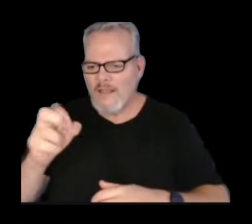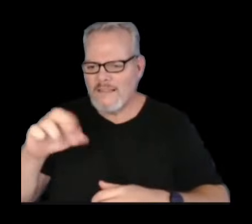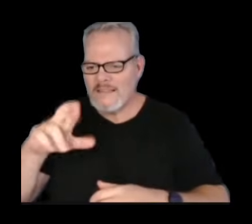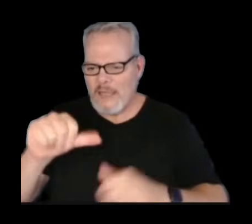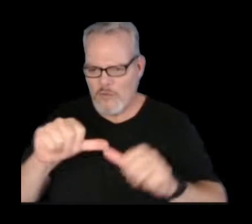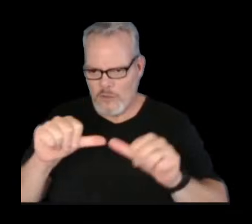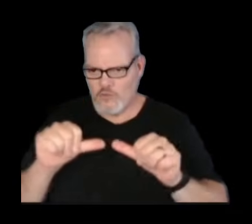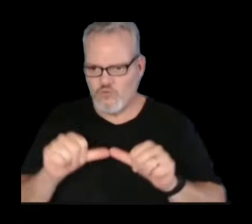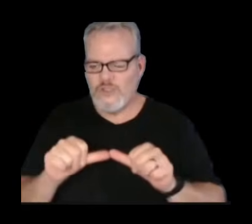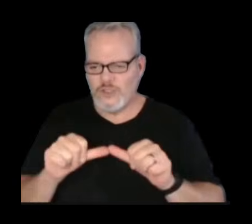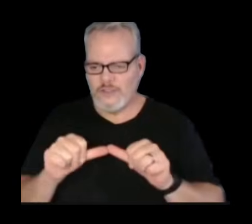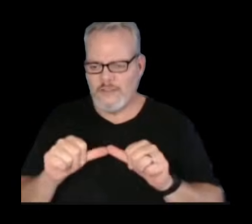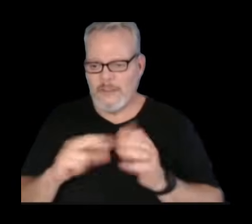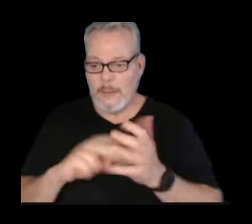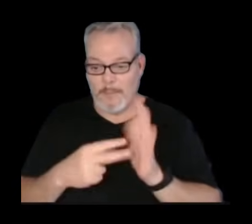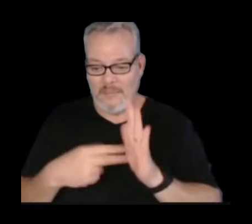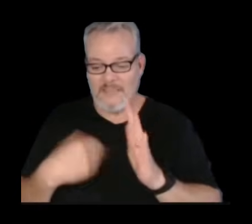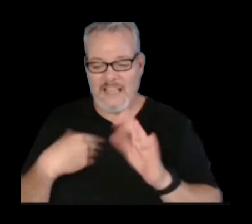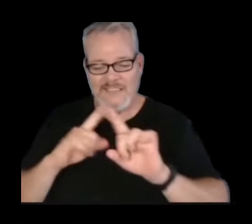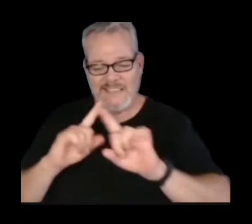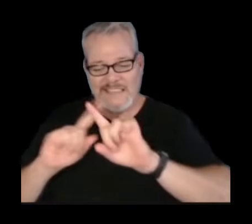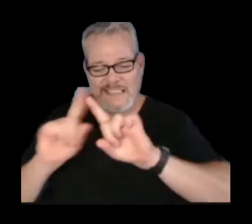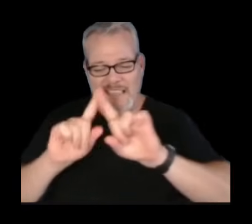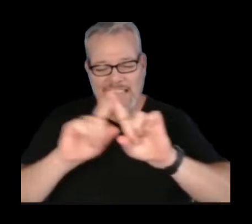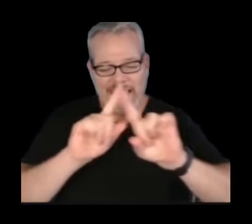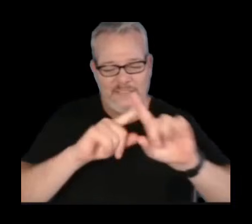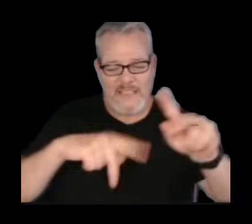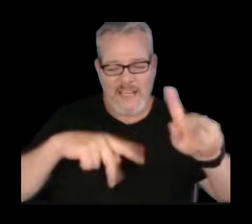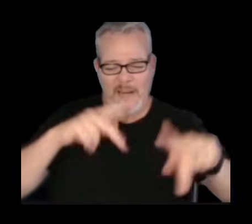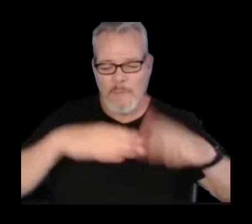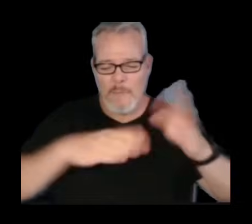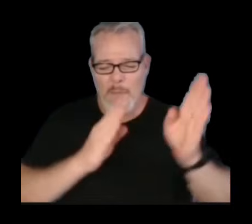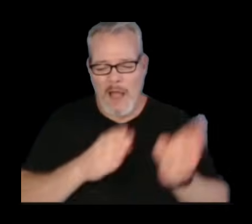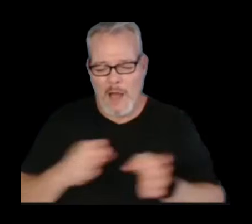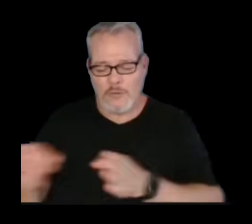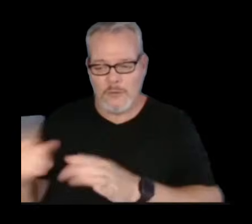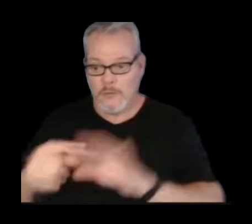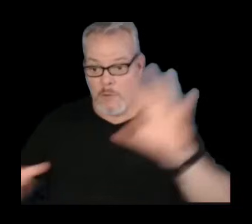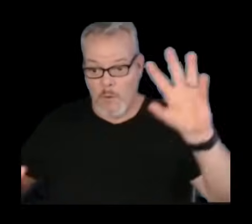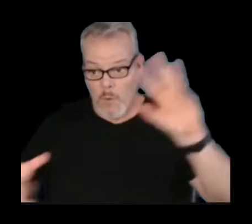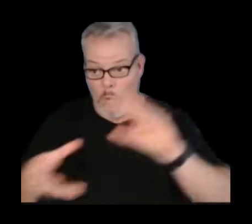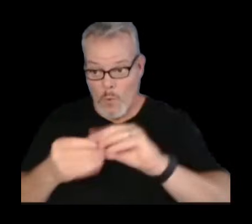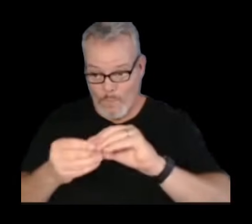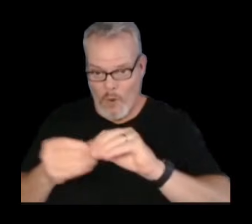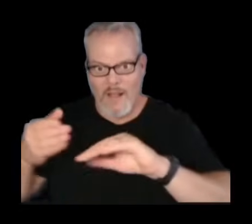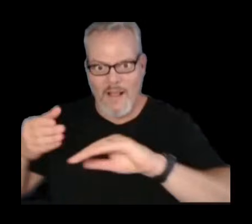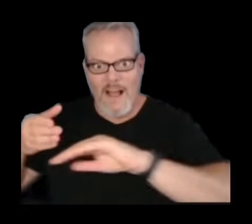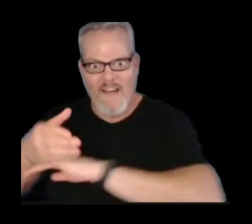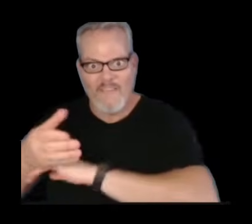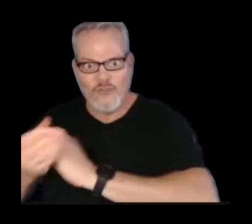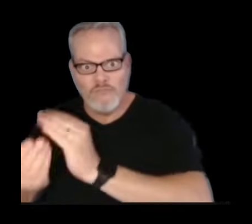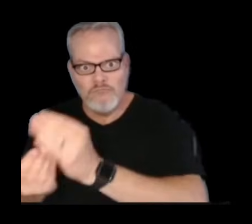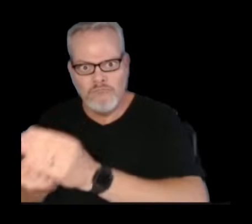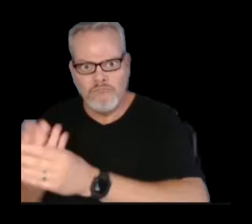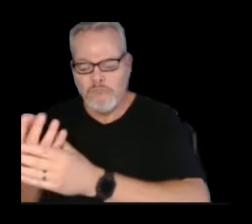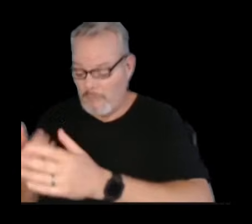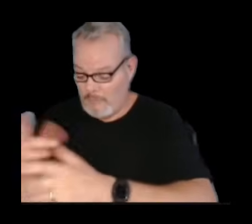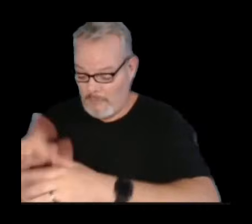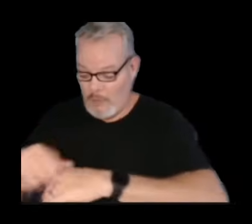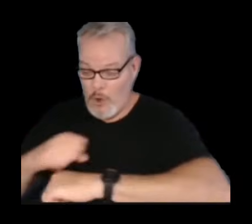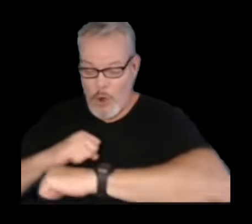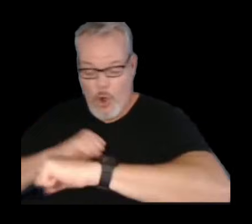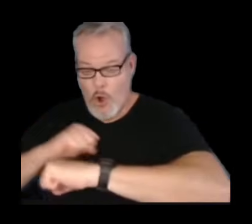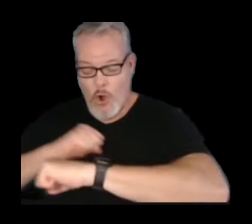has led to some slightly different patterns. But overall, after that spike of earthquakes that was indicative of that